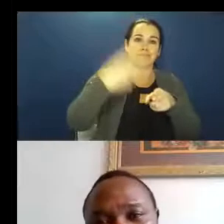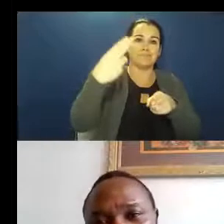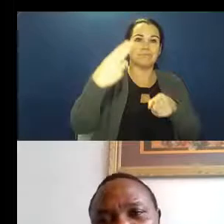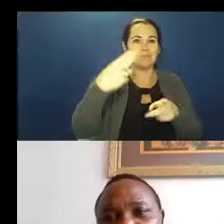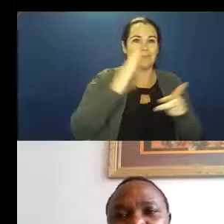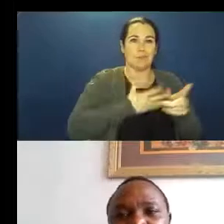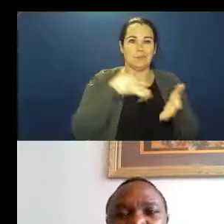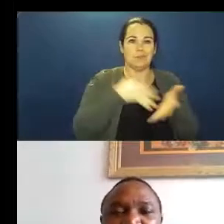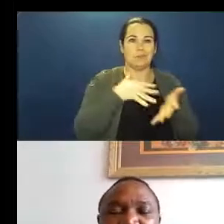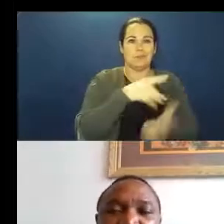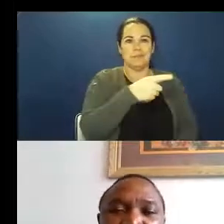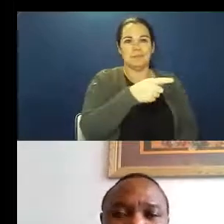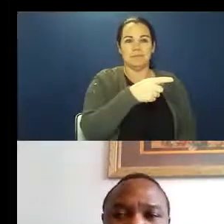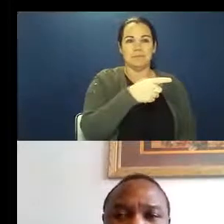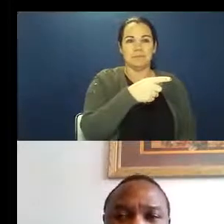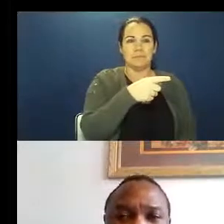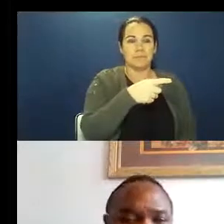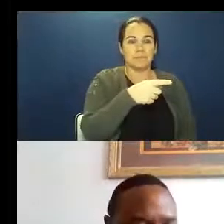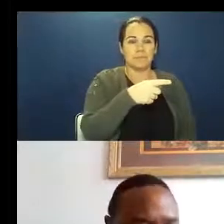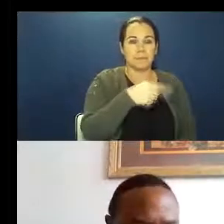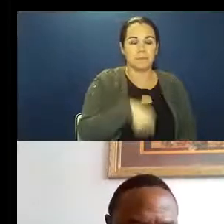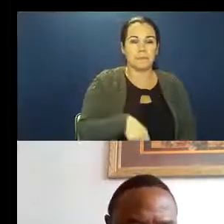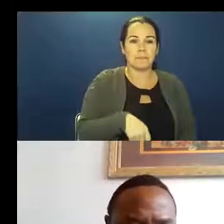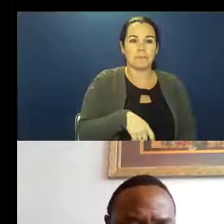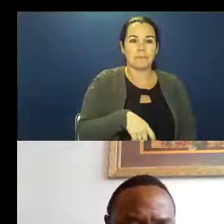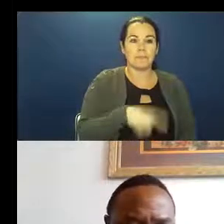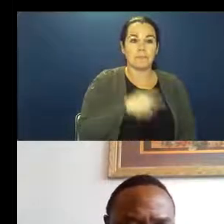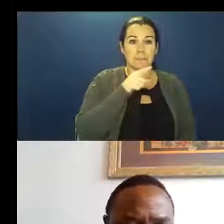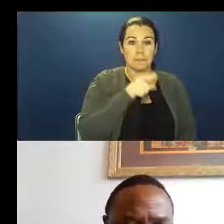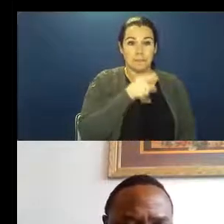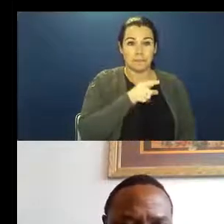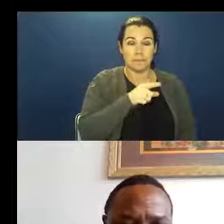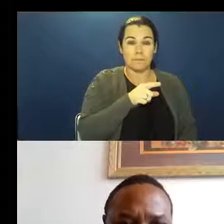this model is, we are trying to